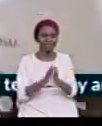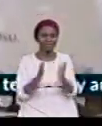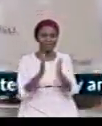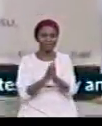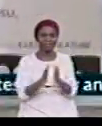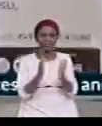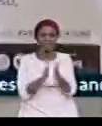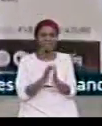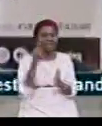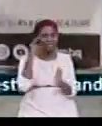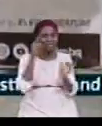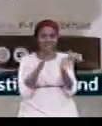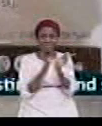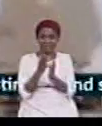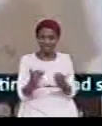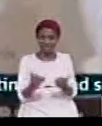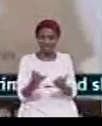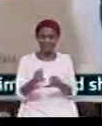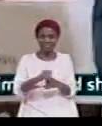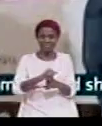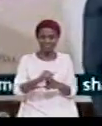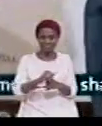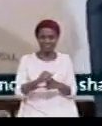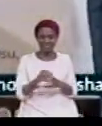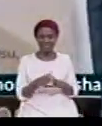Put your hands together for Jesus.